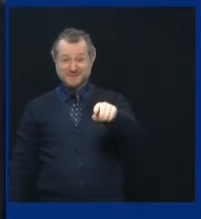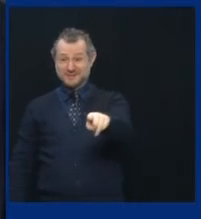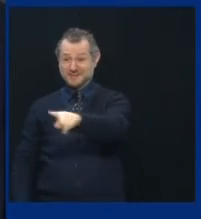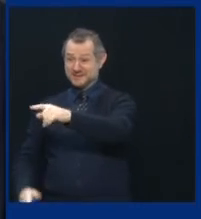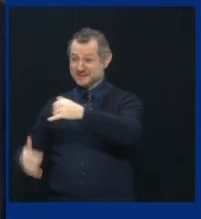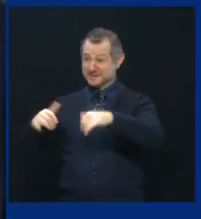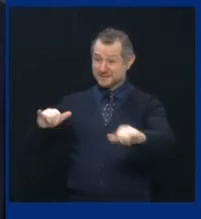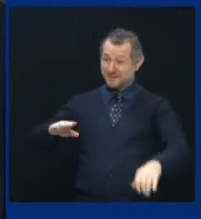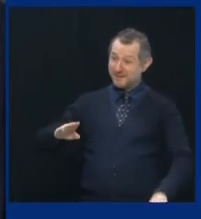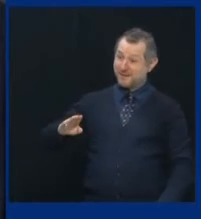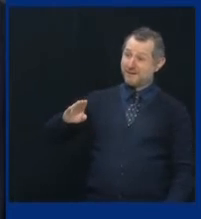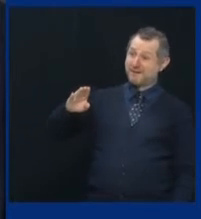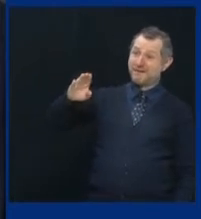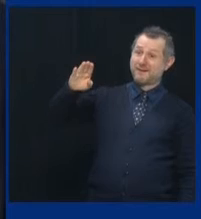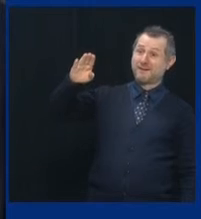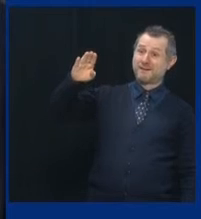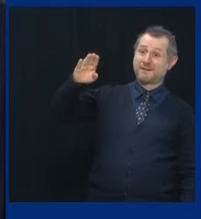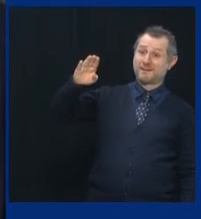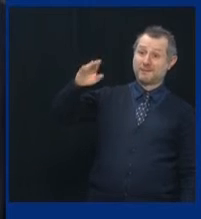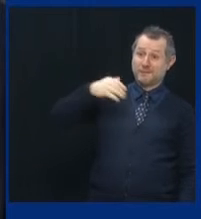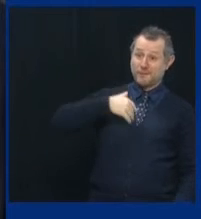the rate increasing?